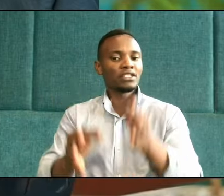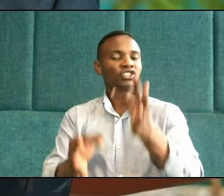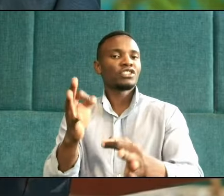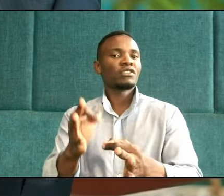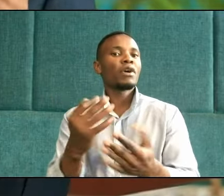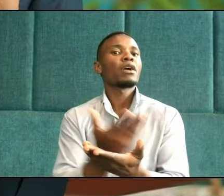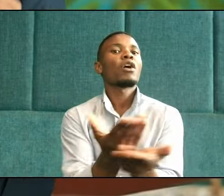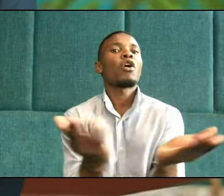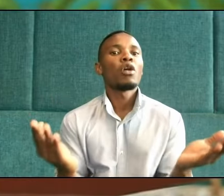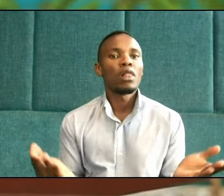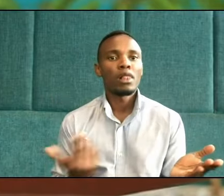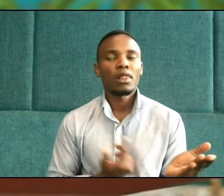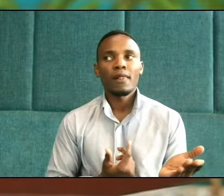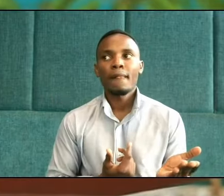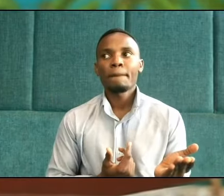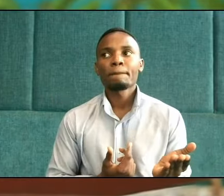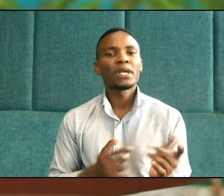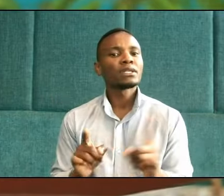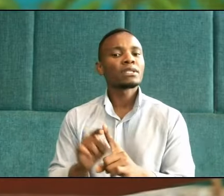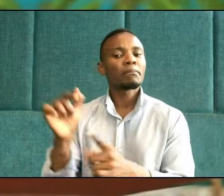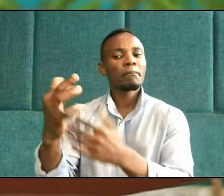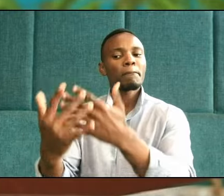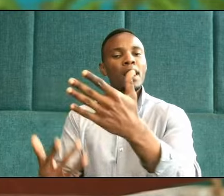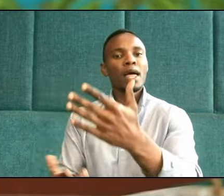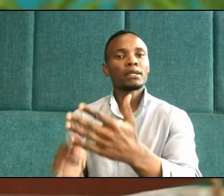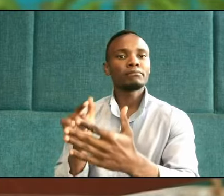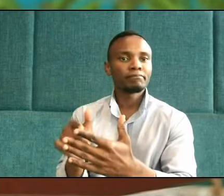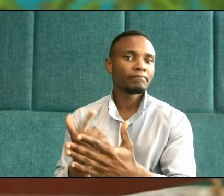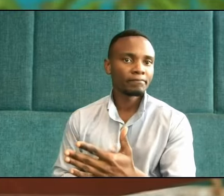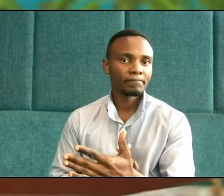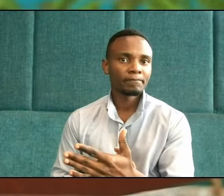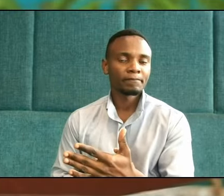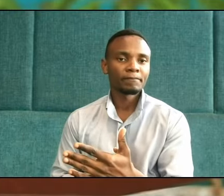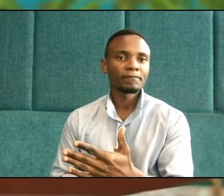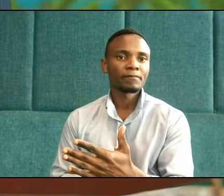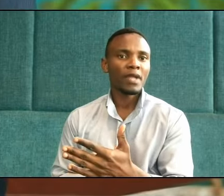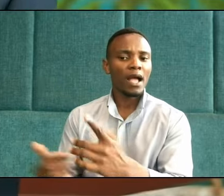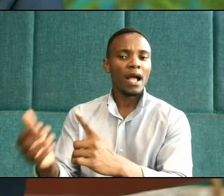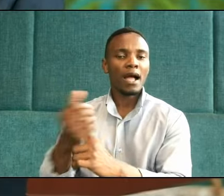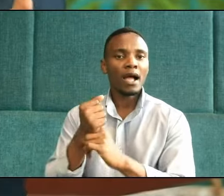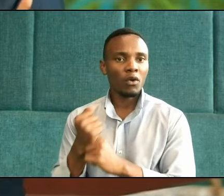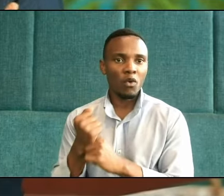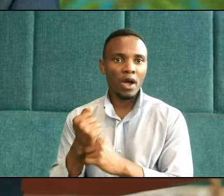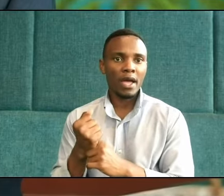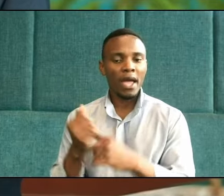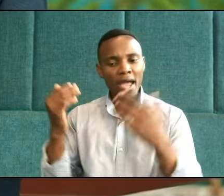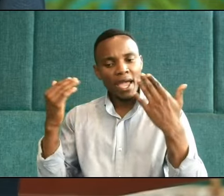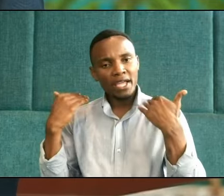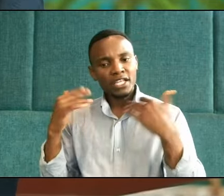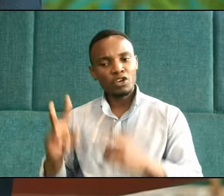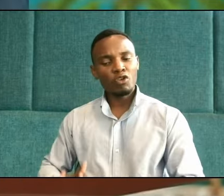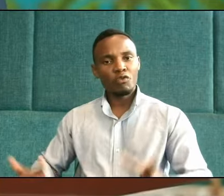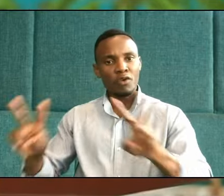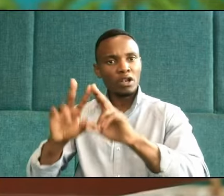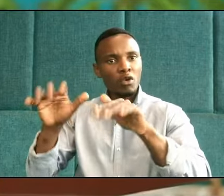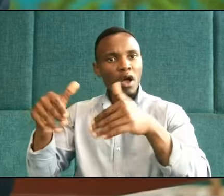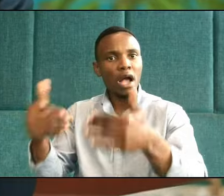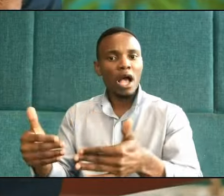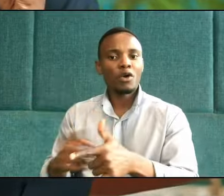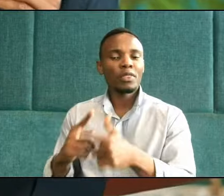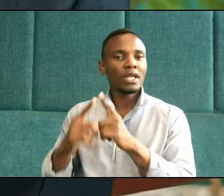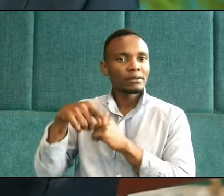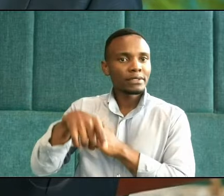of us. Then how did this blood of Jesus acquire eternal value so that